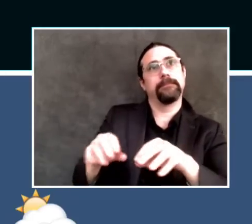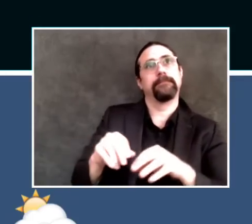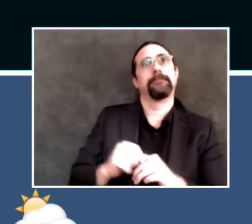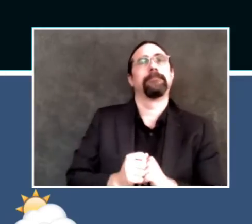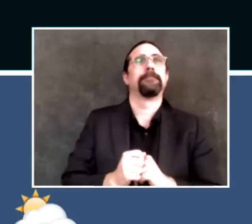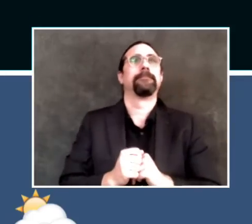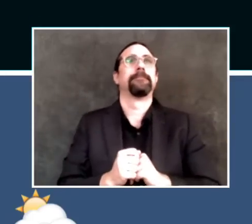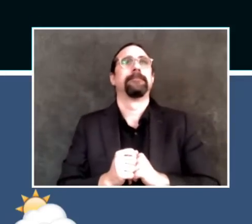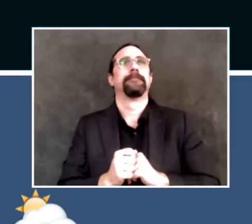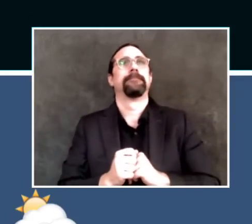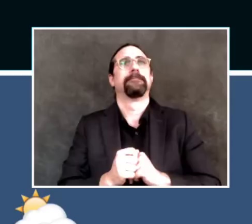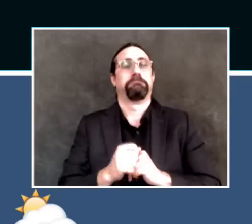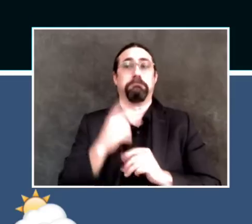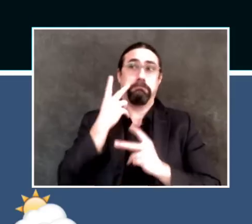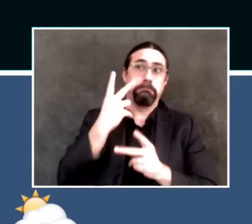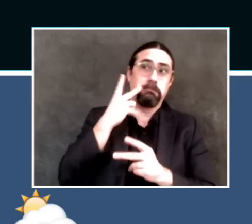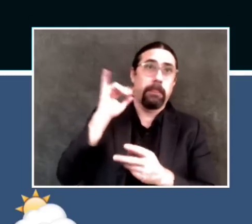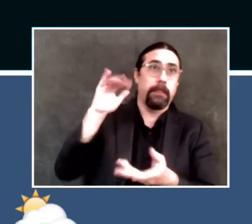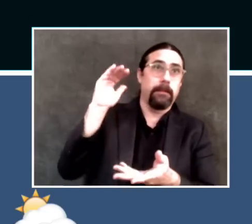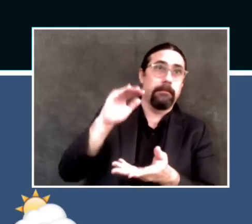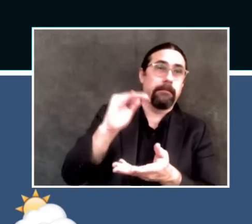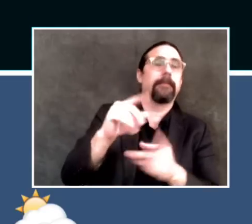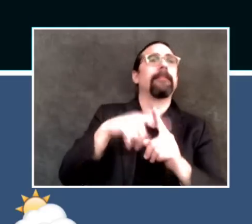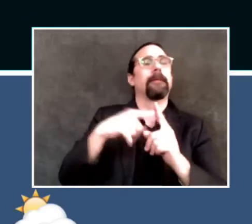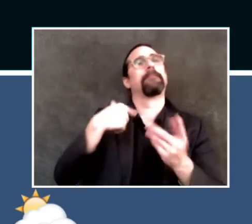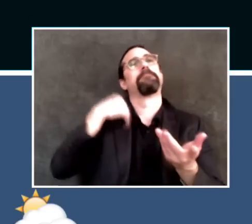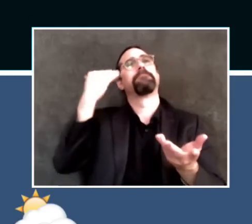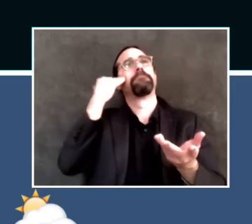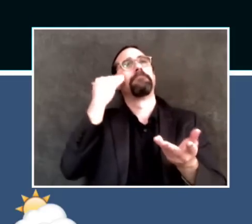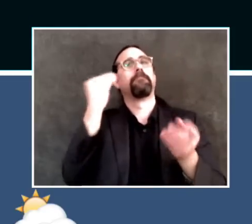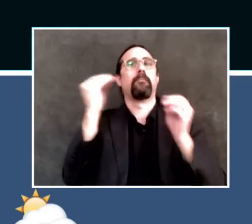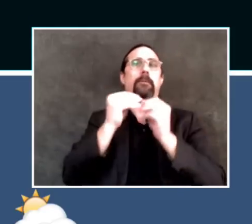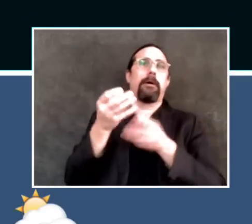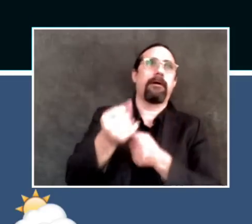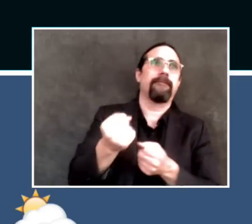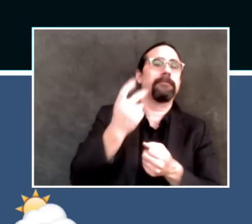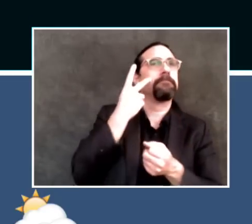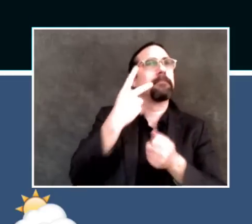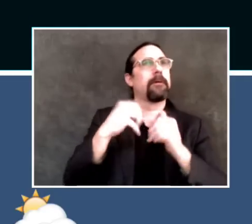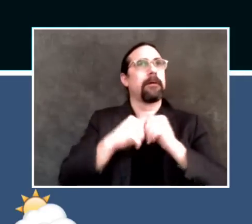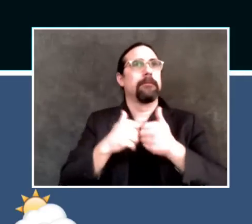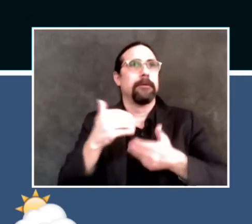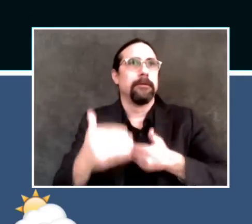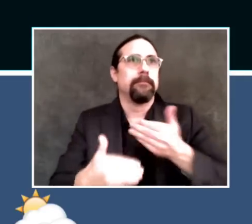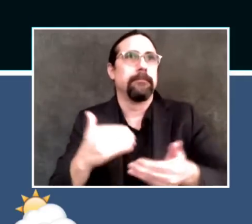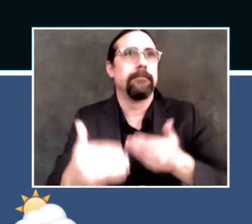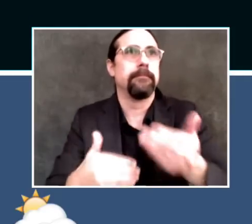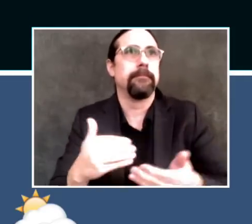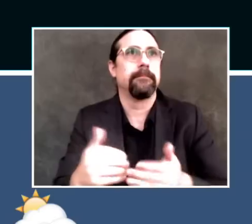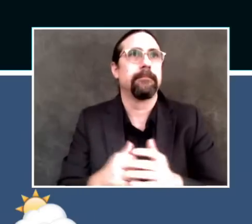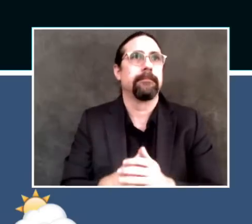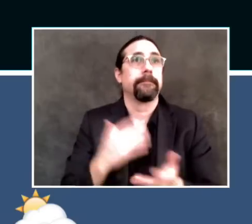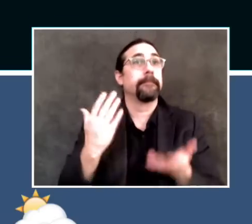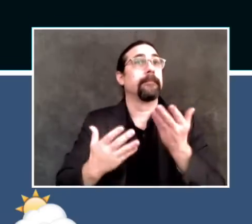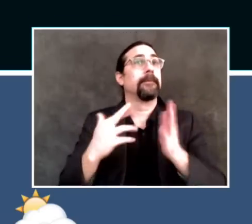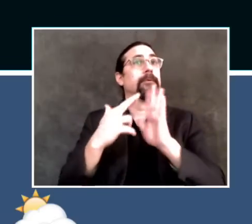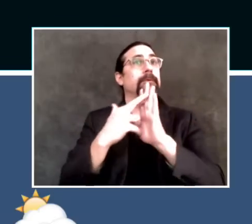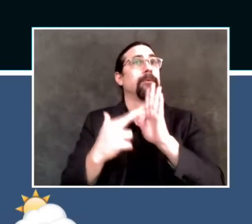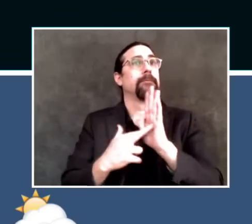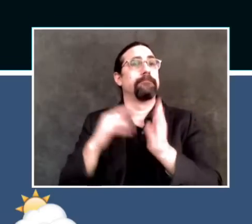be smart about it, not overdo, but if we're patient, if we're measured, we can actually sustain that low-level transmission